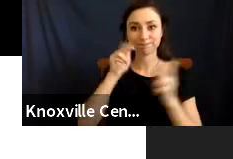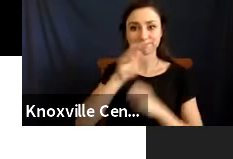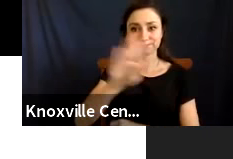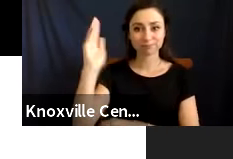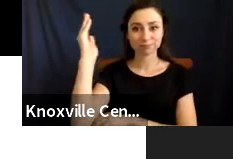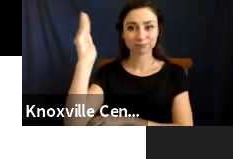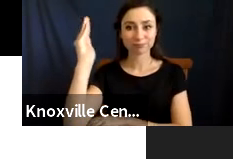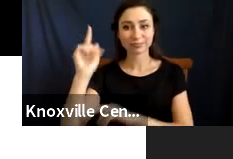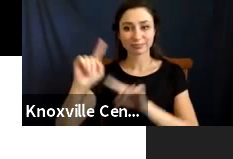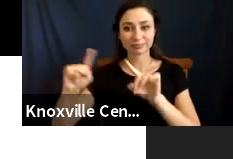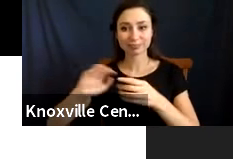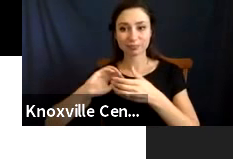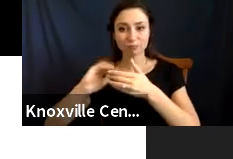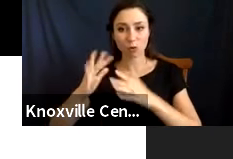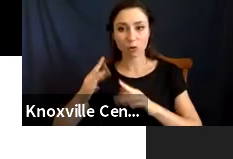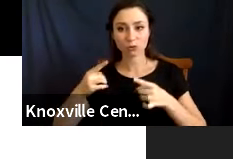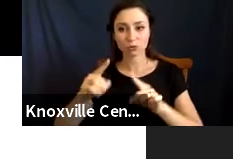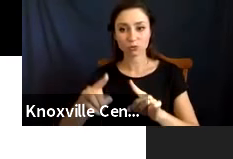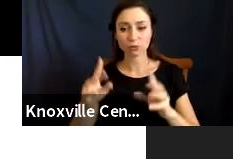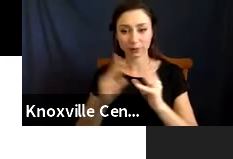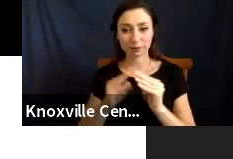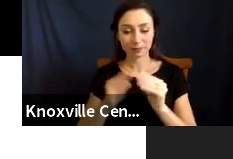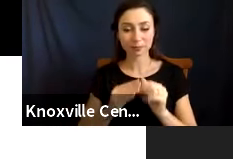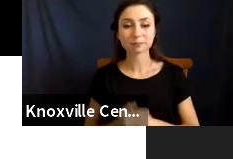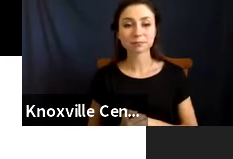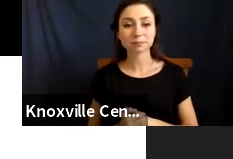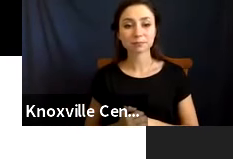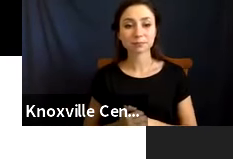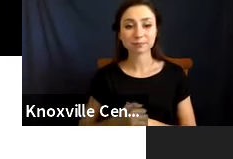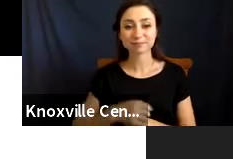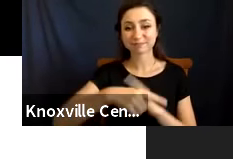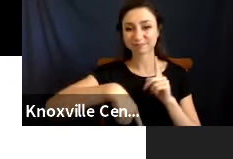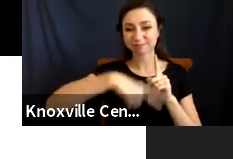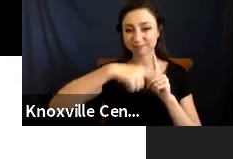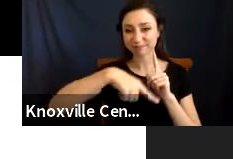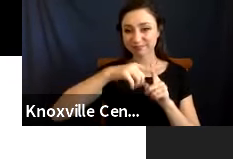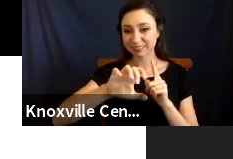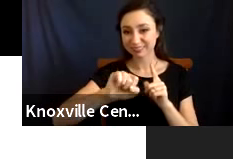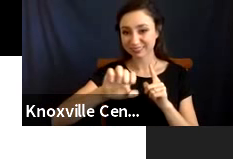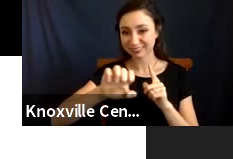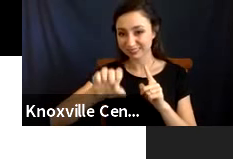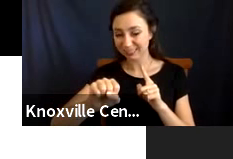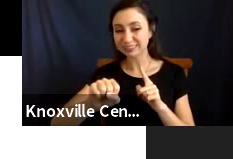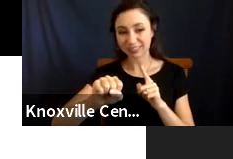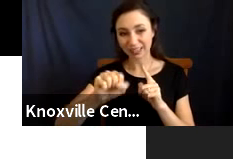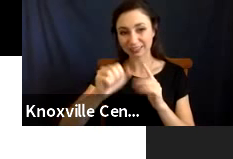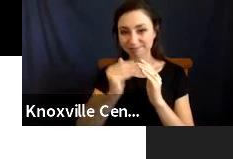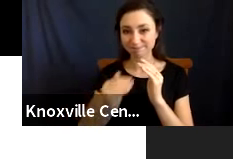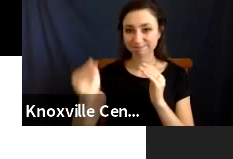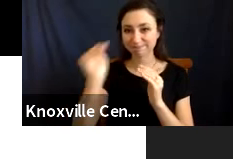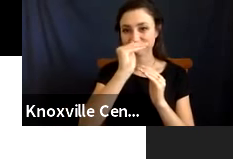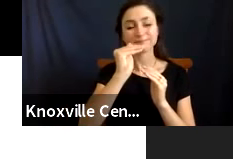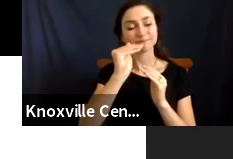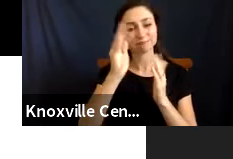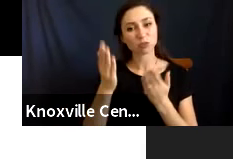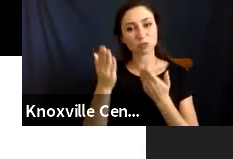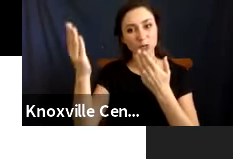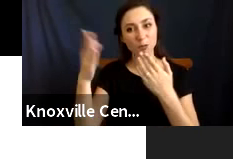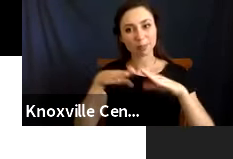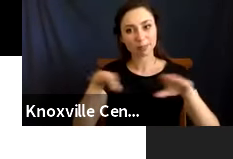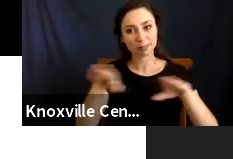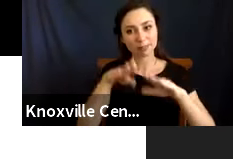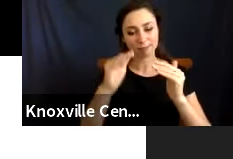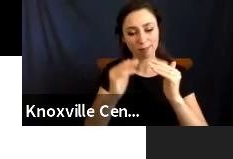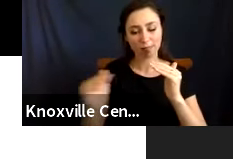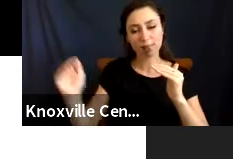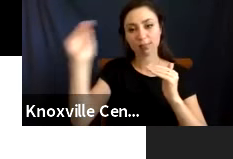meeting. Positivity rate remains above all recommended thresholds since August 30, and stable